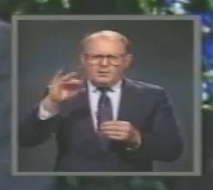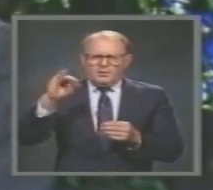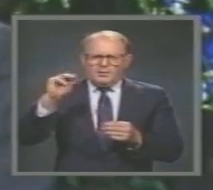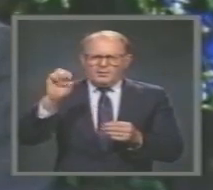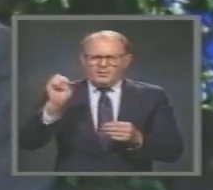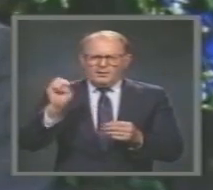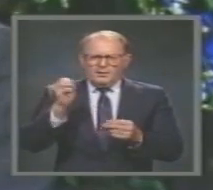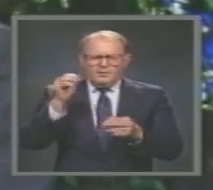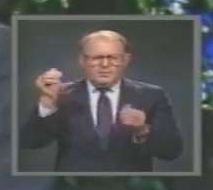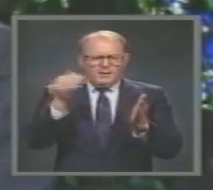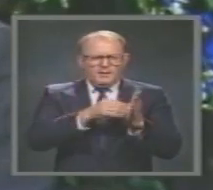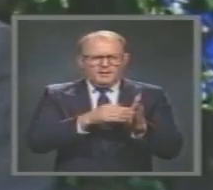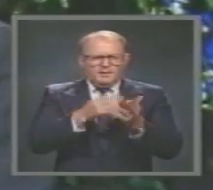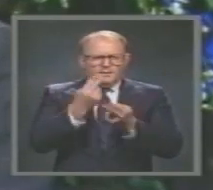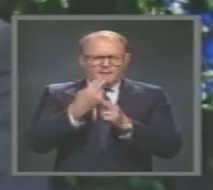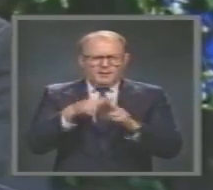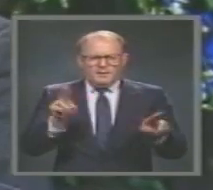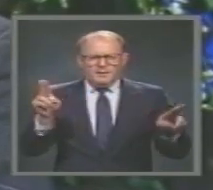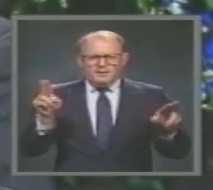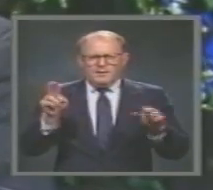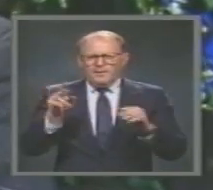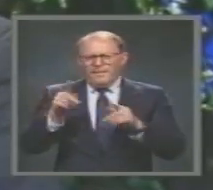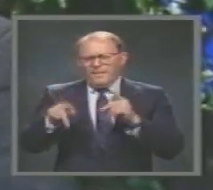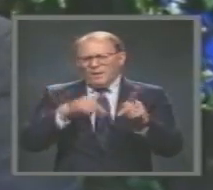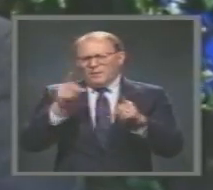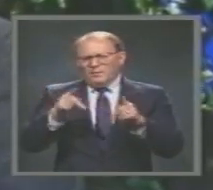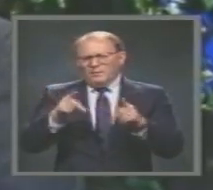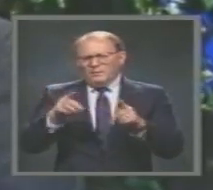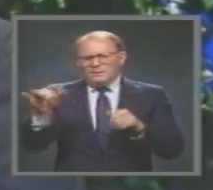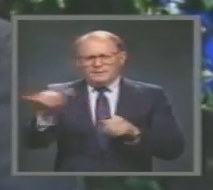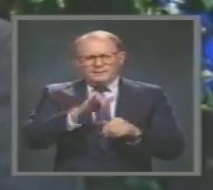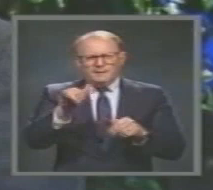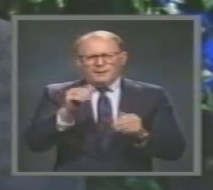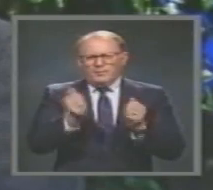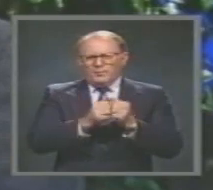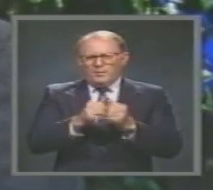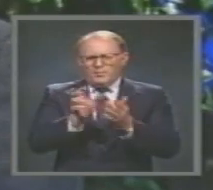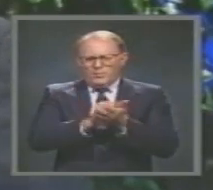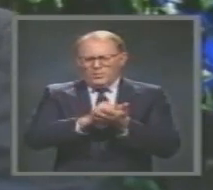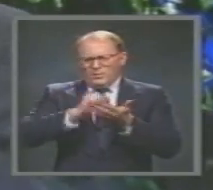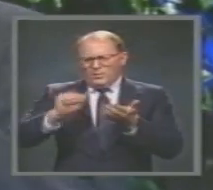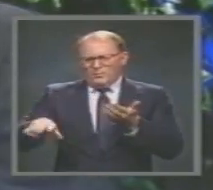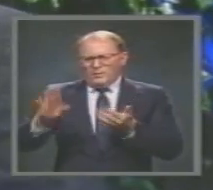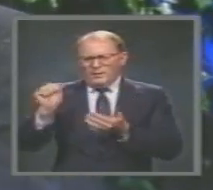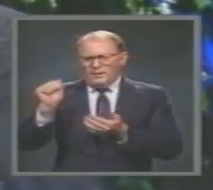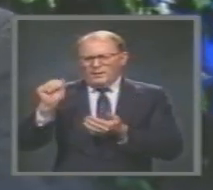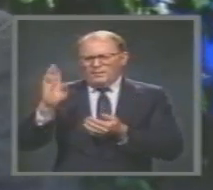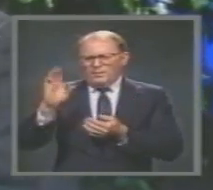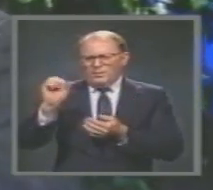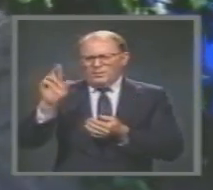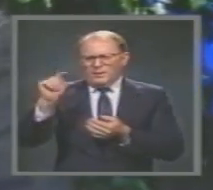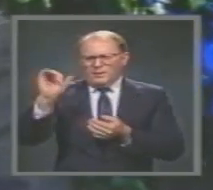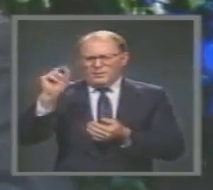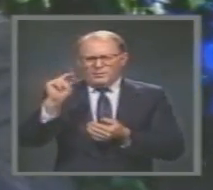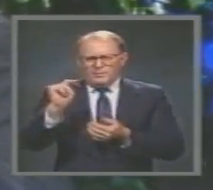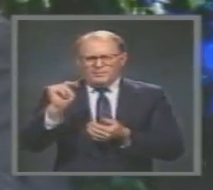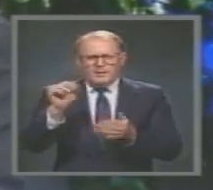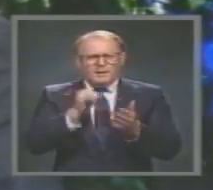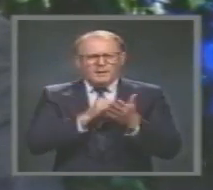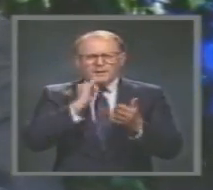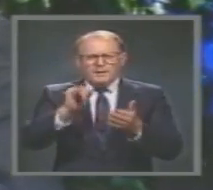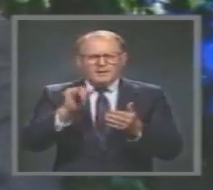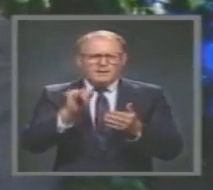innocent people. And so is abortion. It's a crime against an